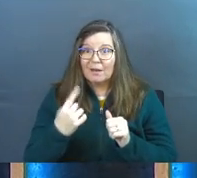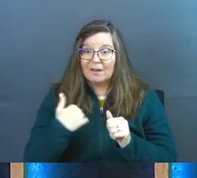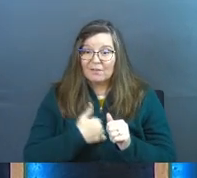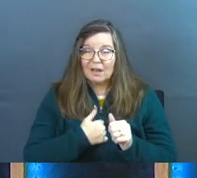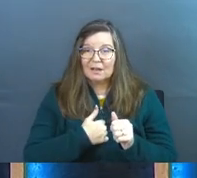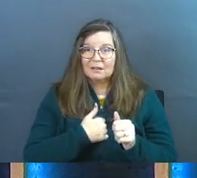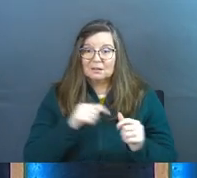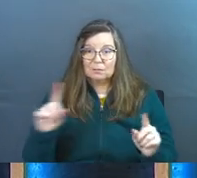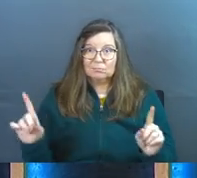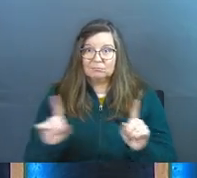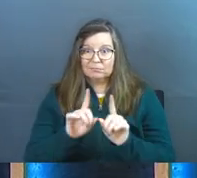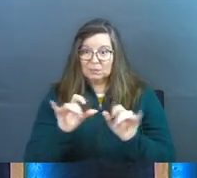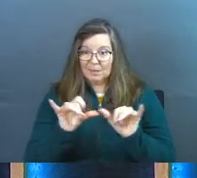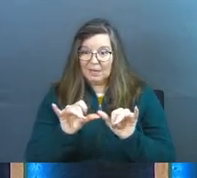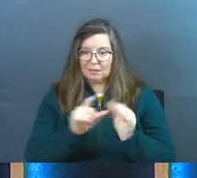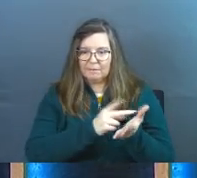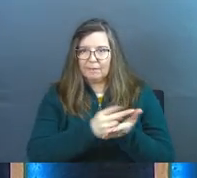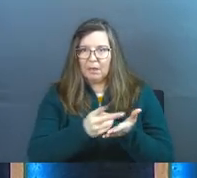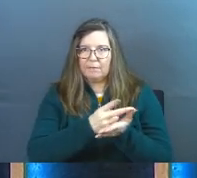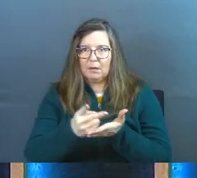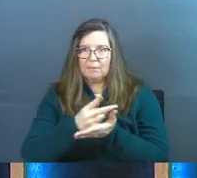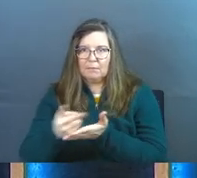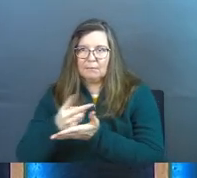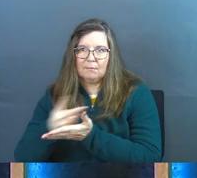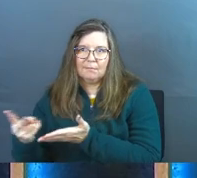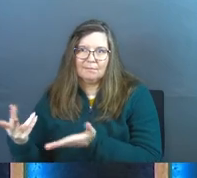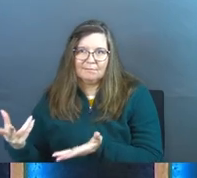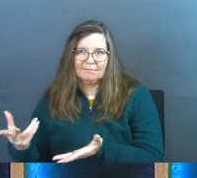of us stepped up to the measuring stick and fell short.